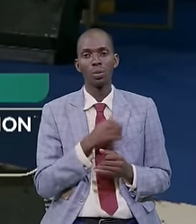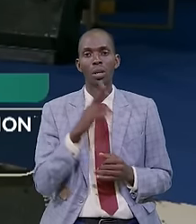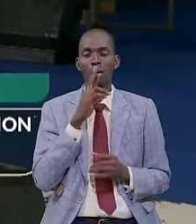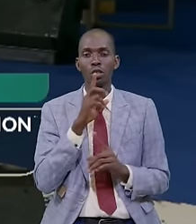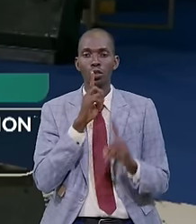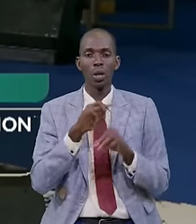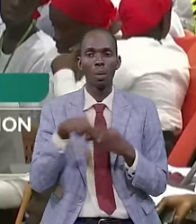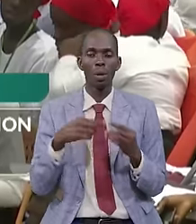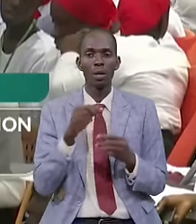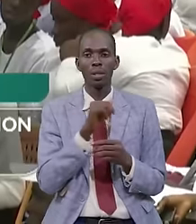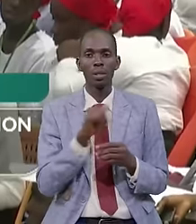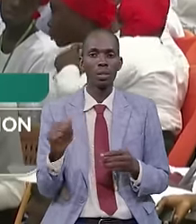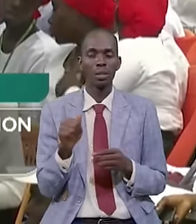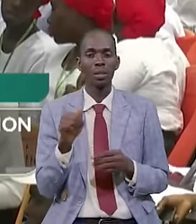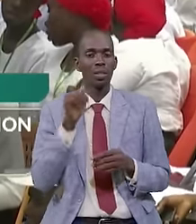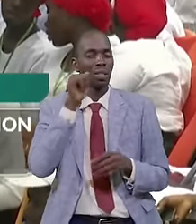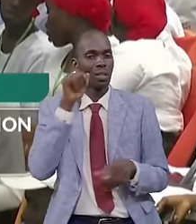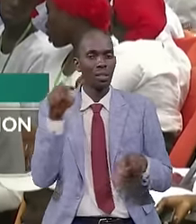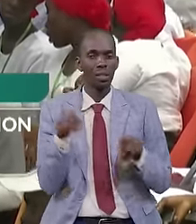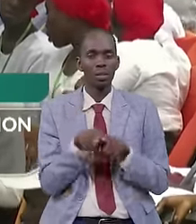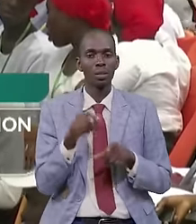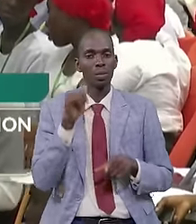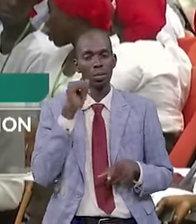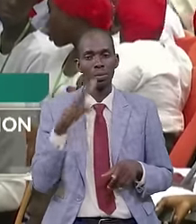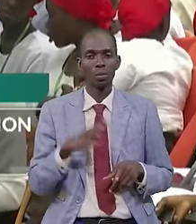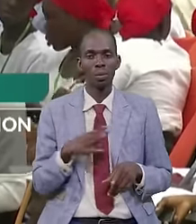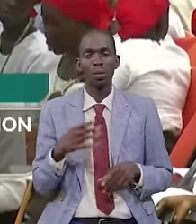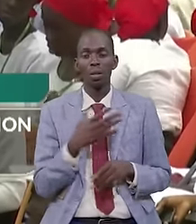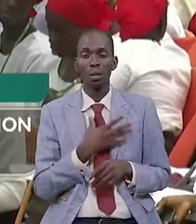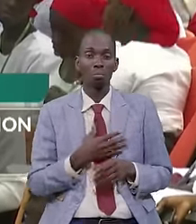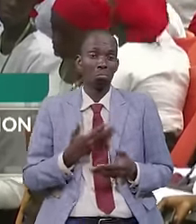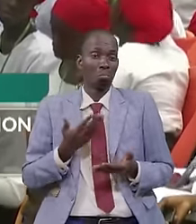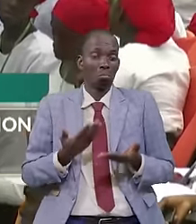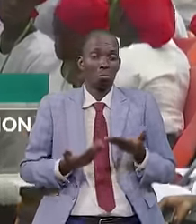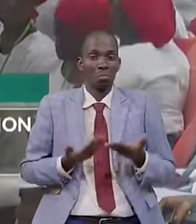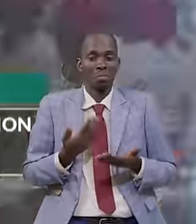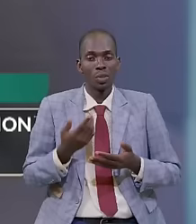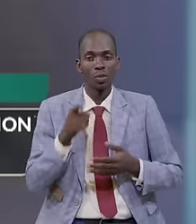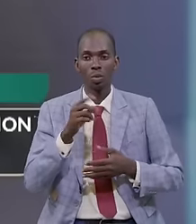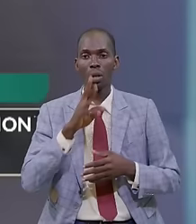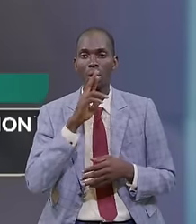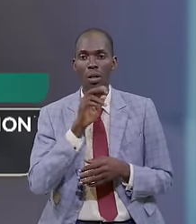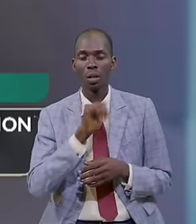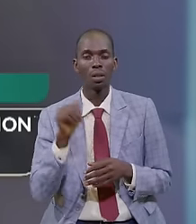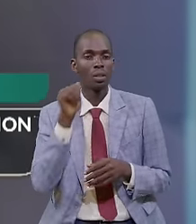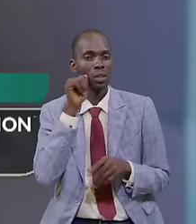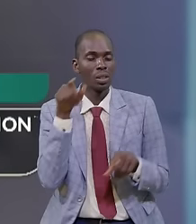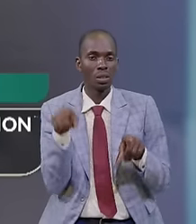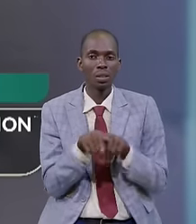leader, a sister. And even though you're a sister, a